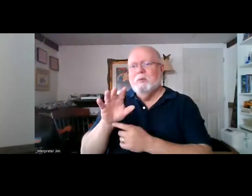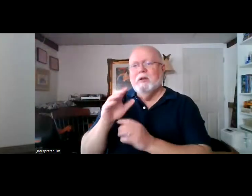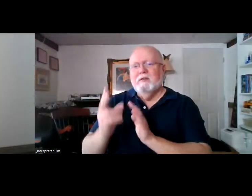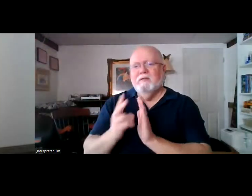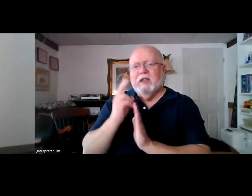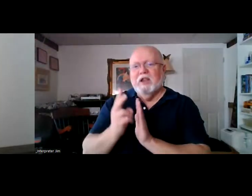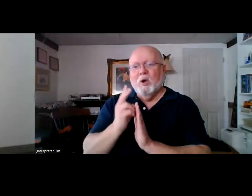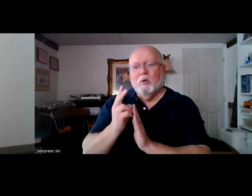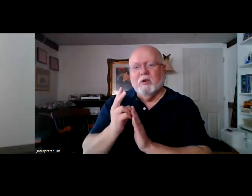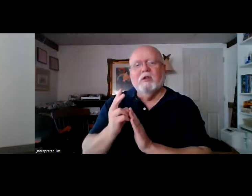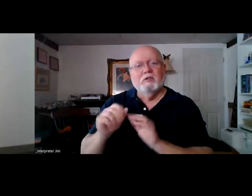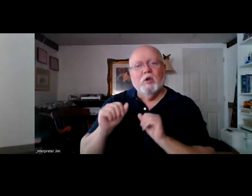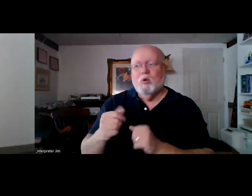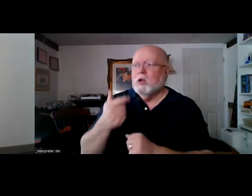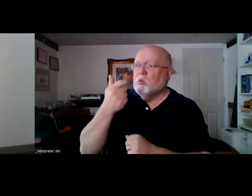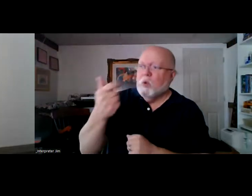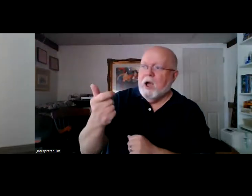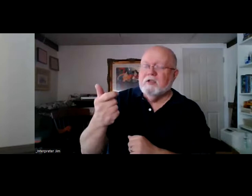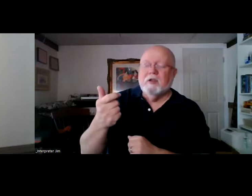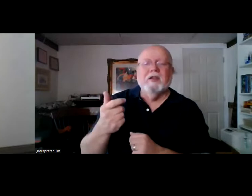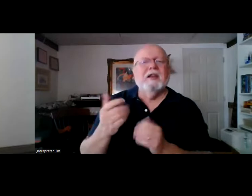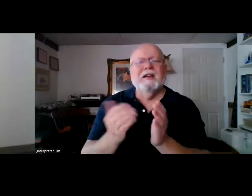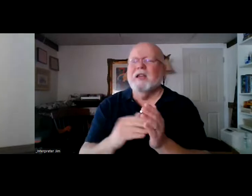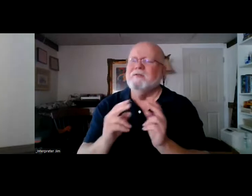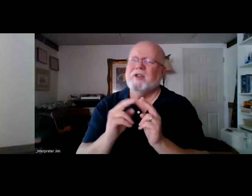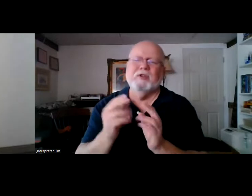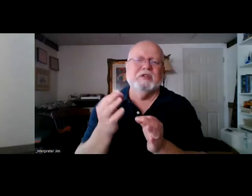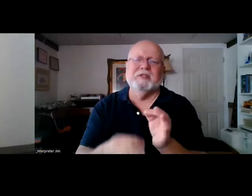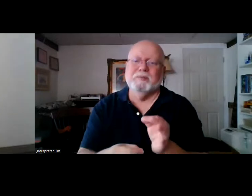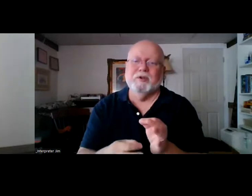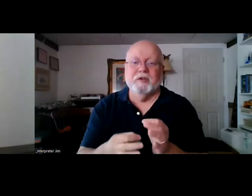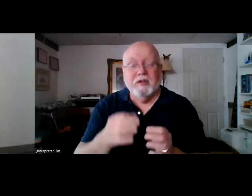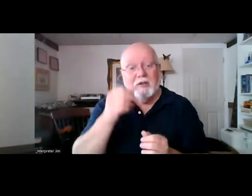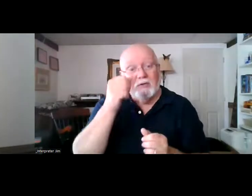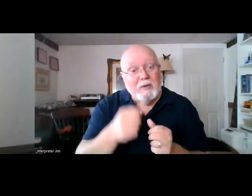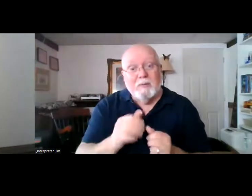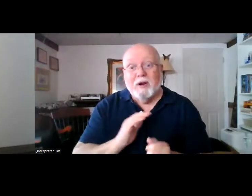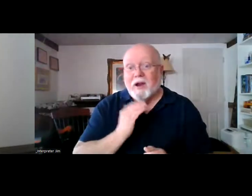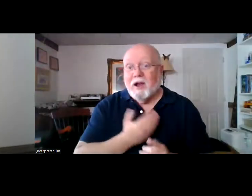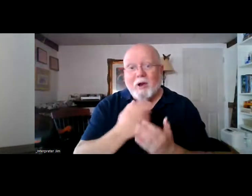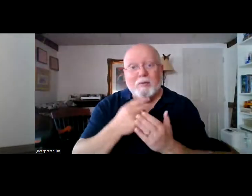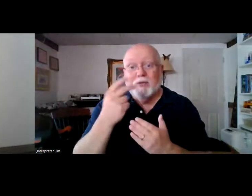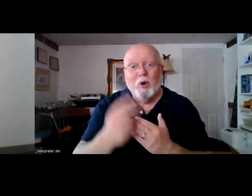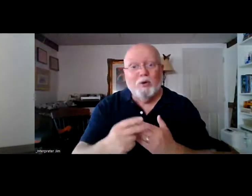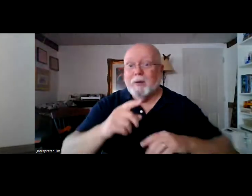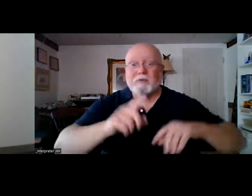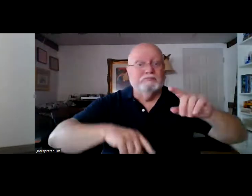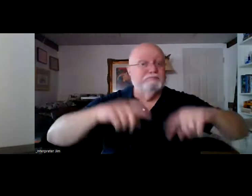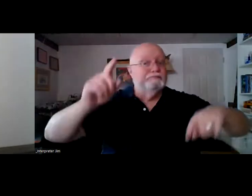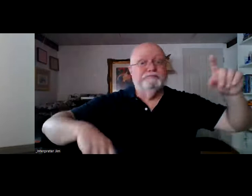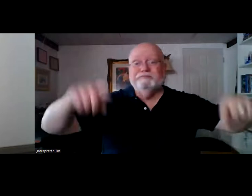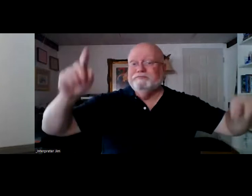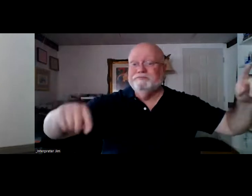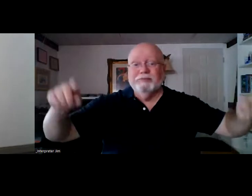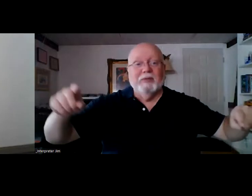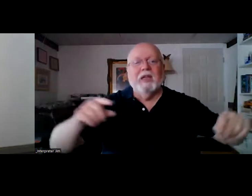simple. And that was the goal, again, in doing this, because with our programs, we have ranges, there's all different disciplines. And I'm sure a